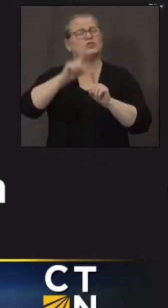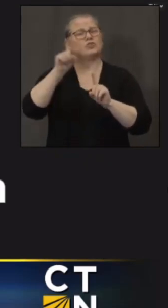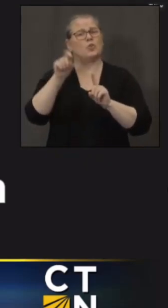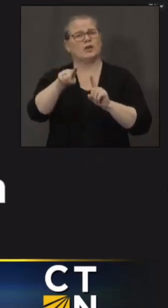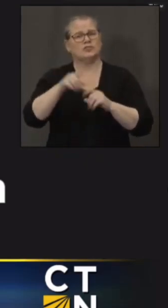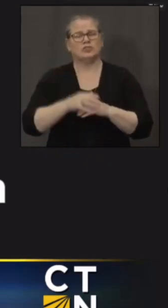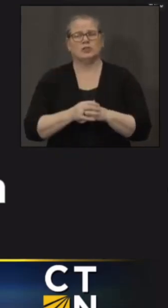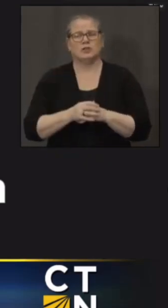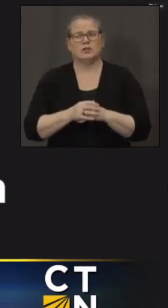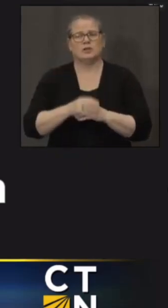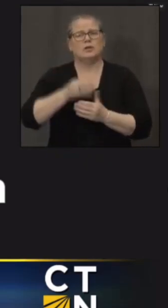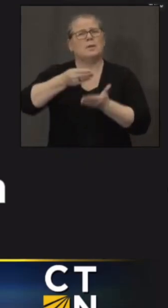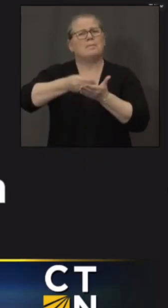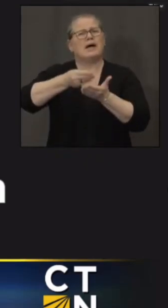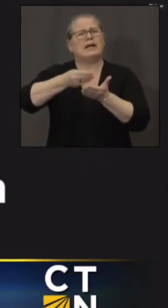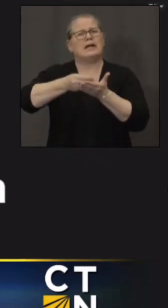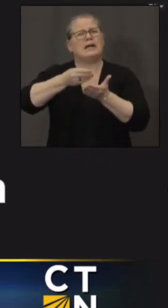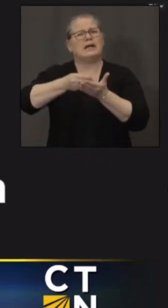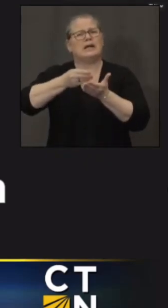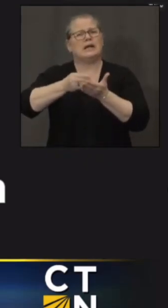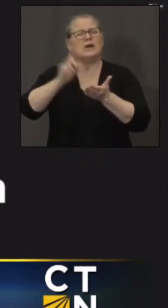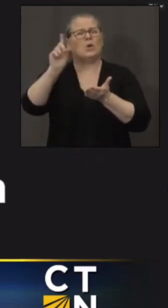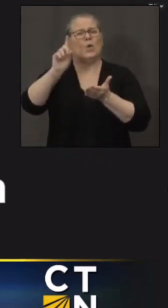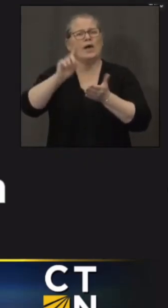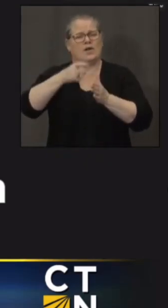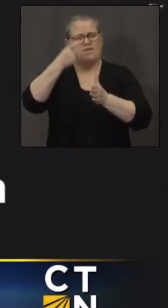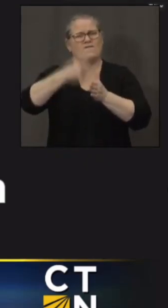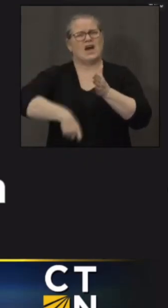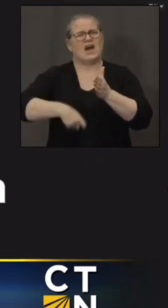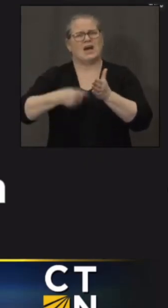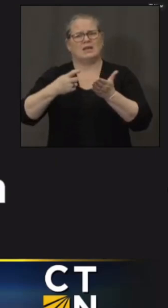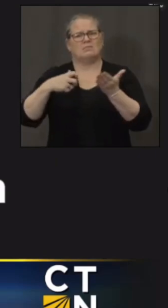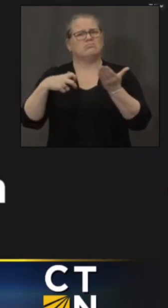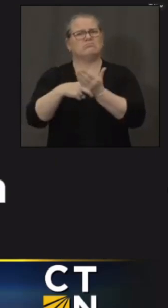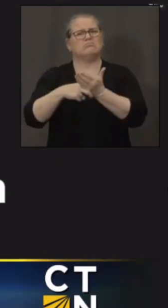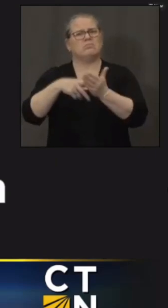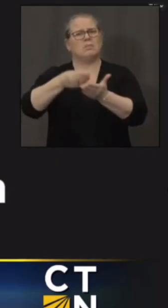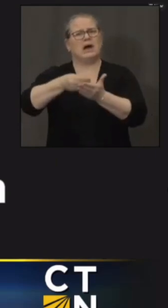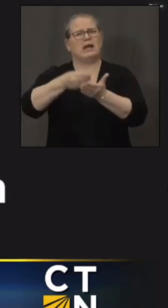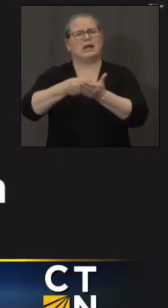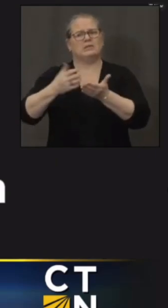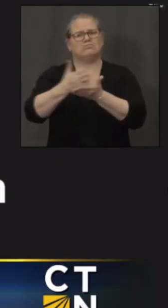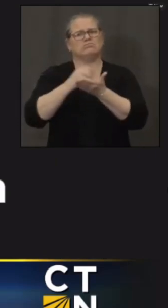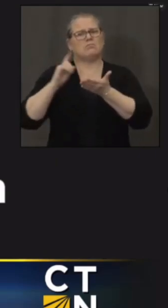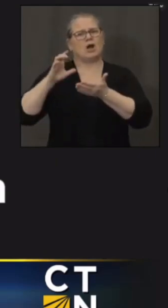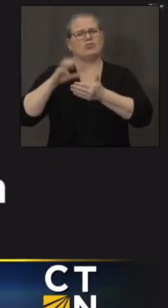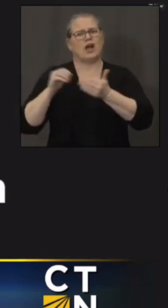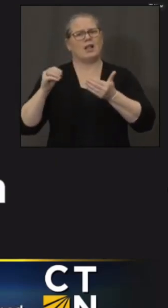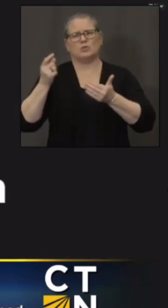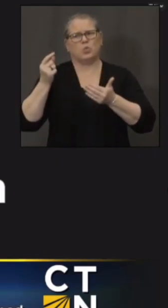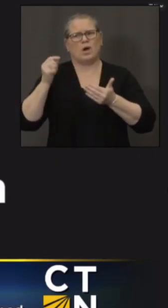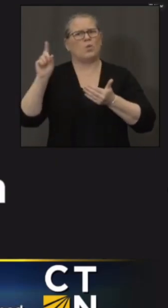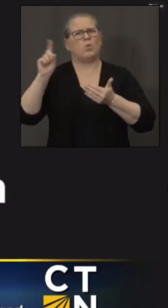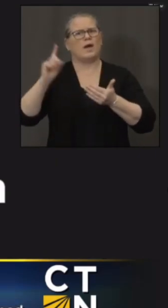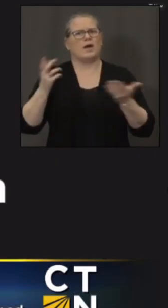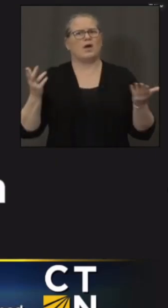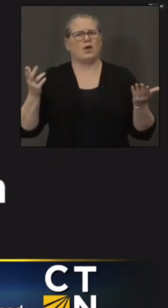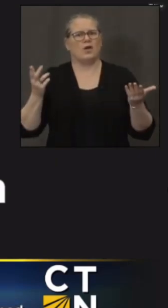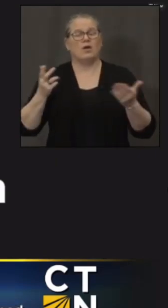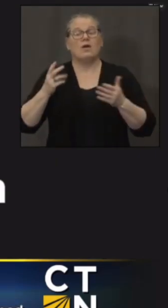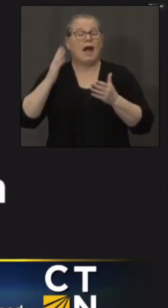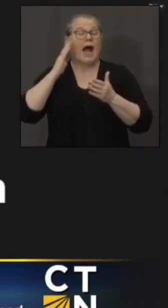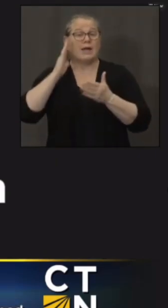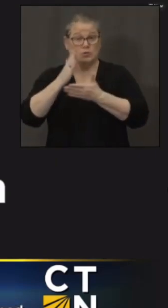As you're aware, the nursing homes, when they pay a fine, a portion of that goes back to compliant nursing homes so they can purchase things